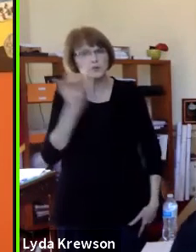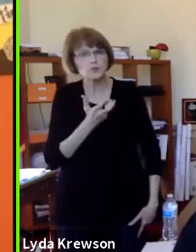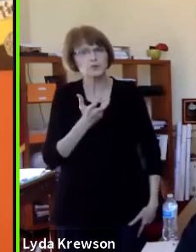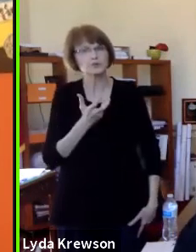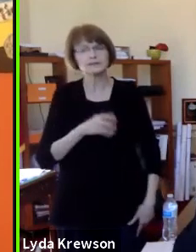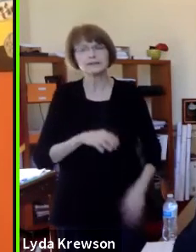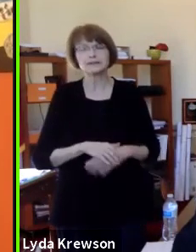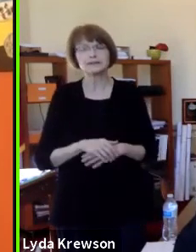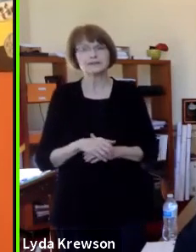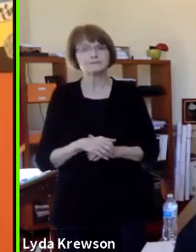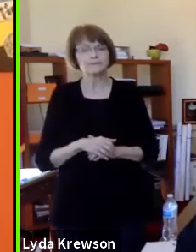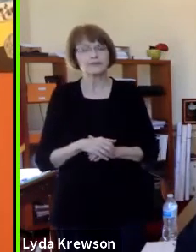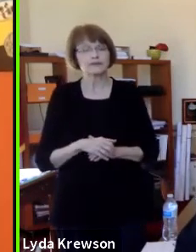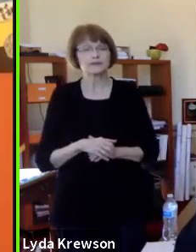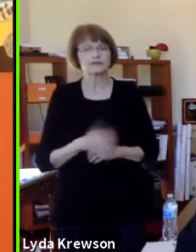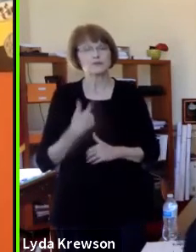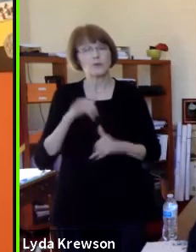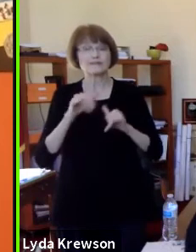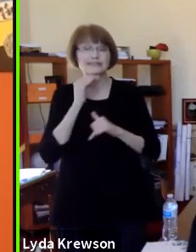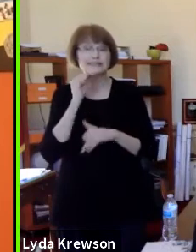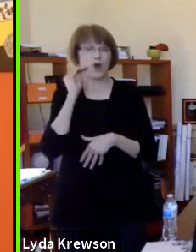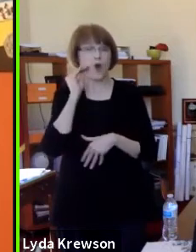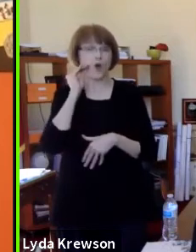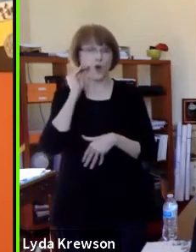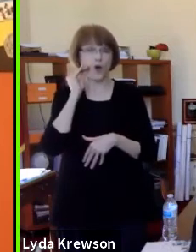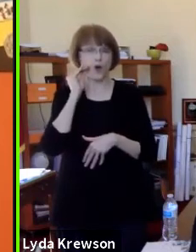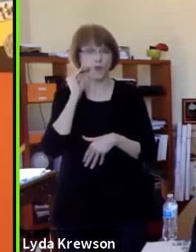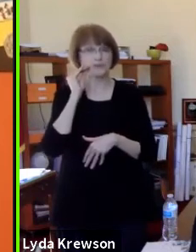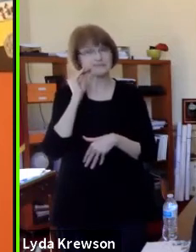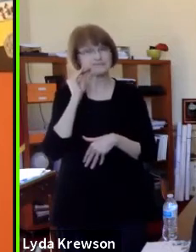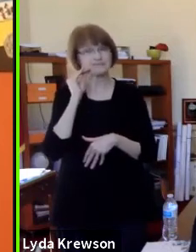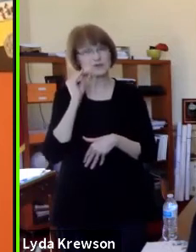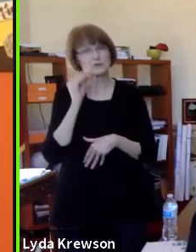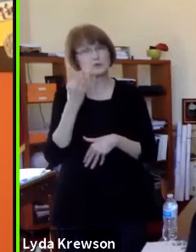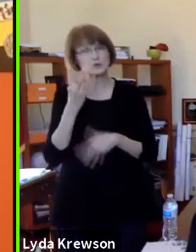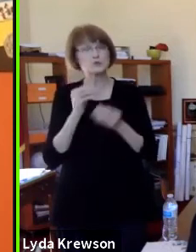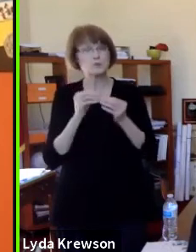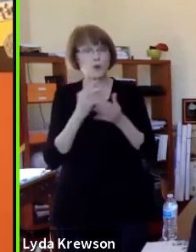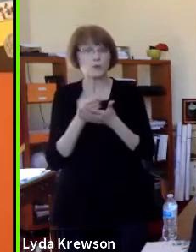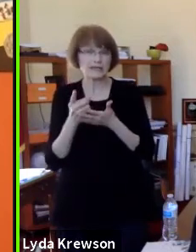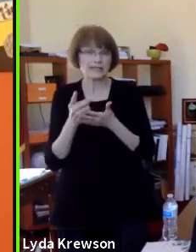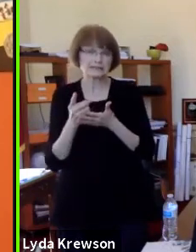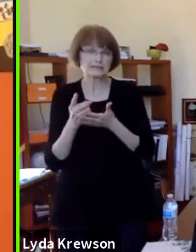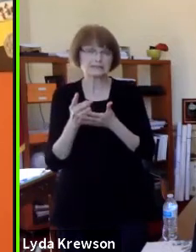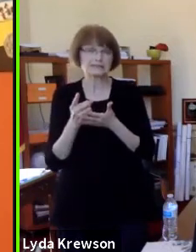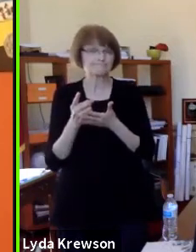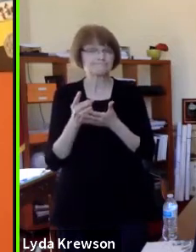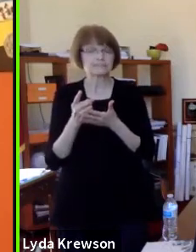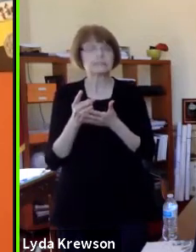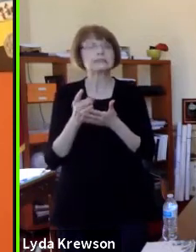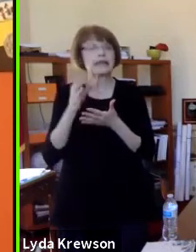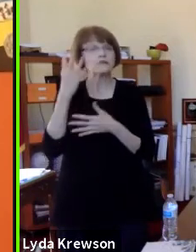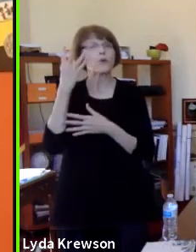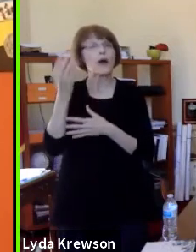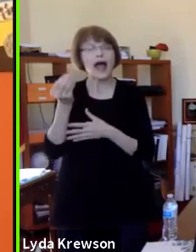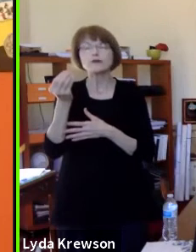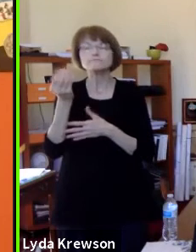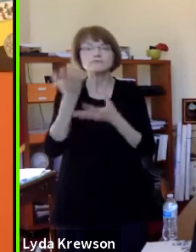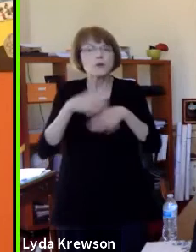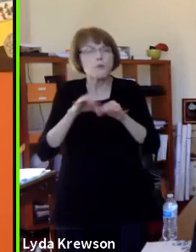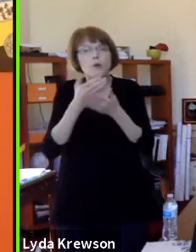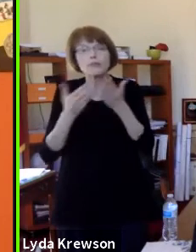You know, we have to stay at home for a couple more weeks and only leave for essential things like going